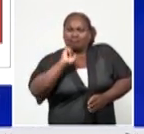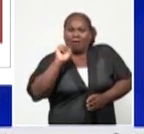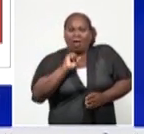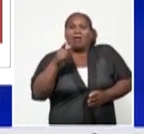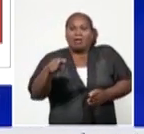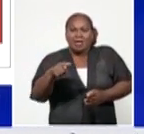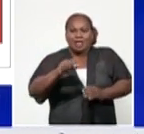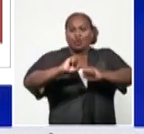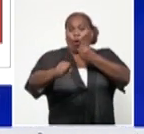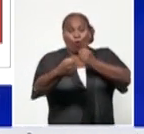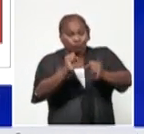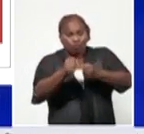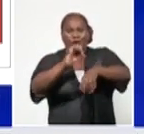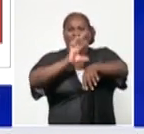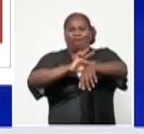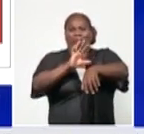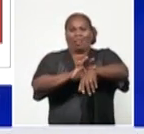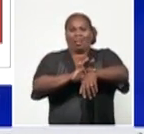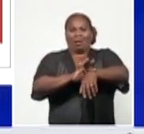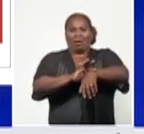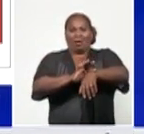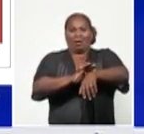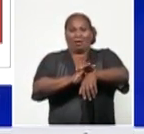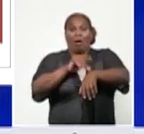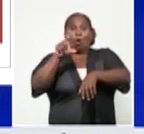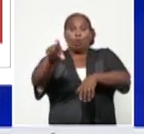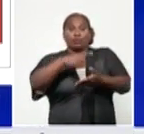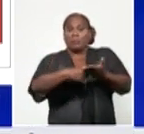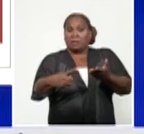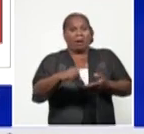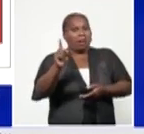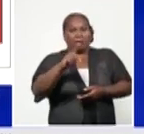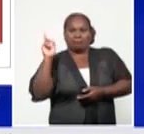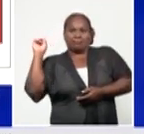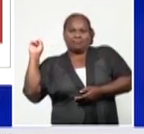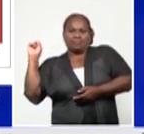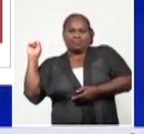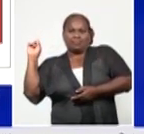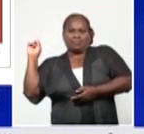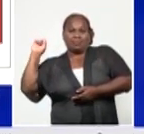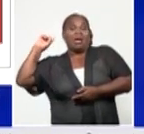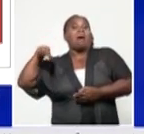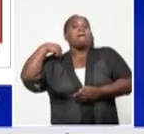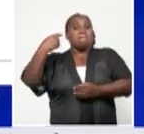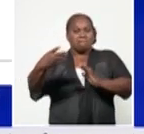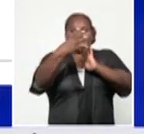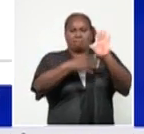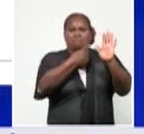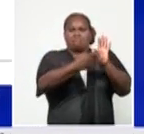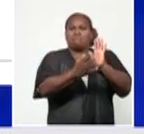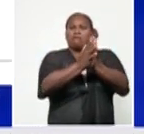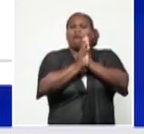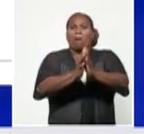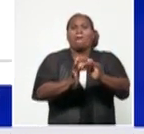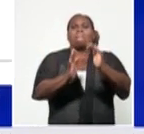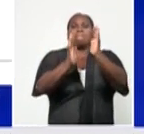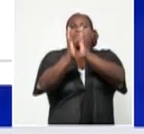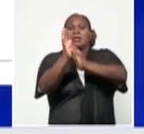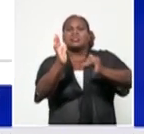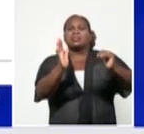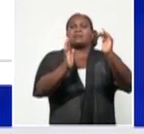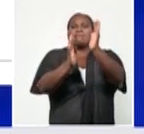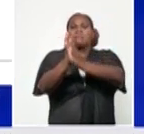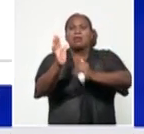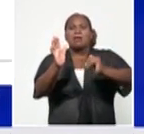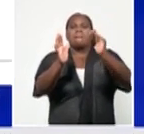If we move on to the next image showing the behavior of the virus by month, as you can see, cases increased from June,